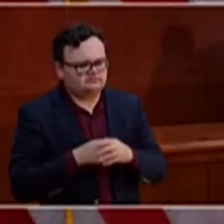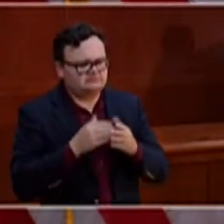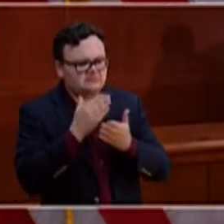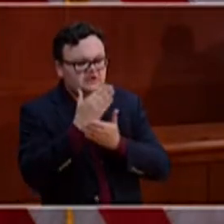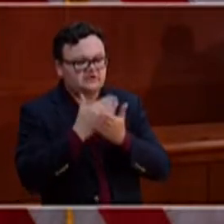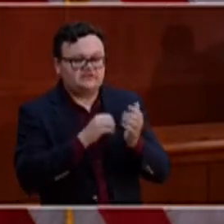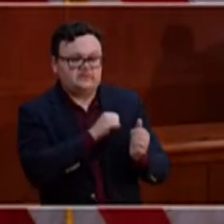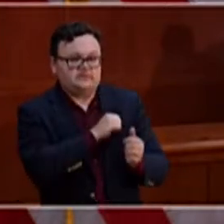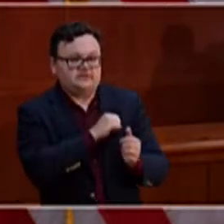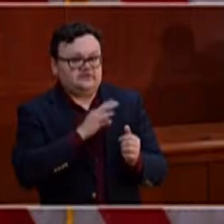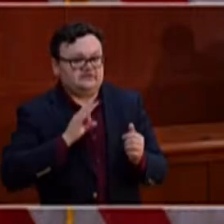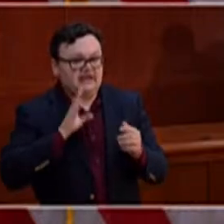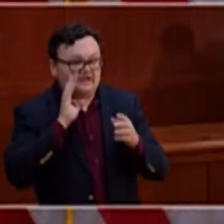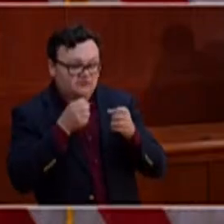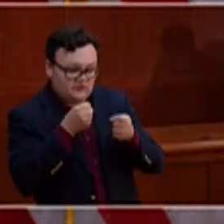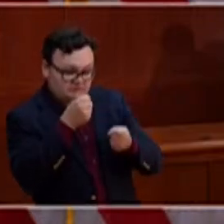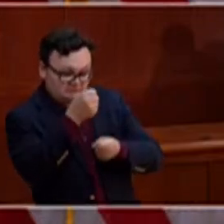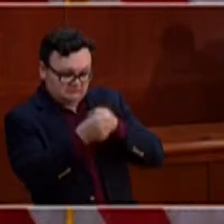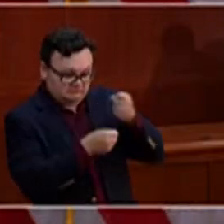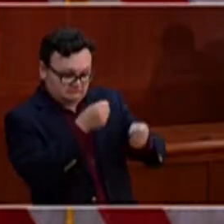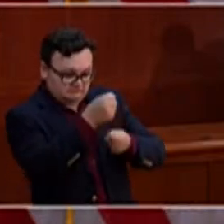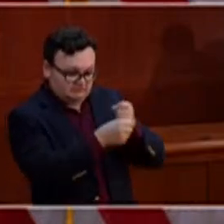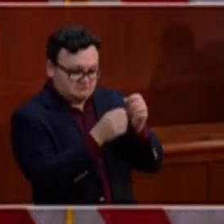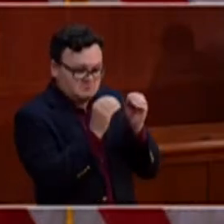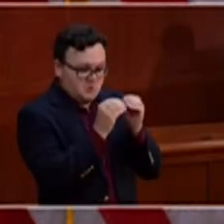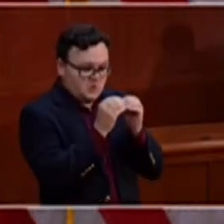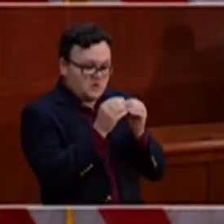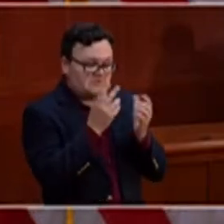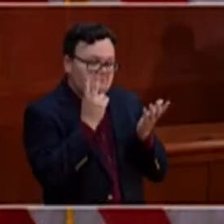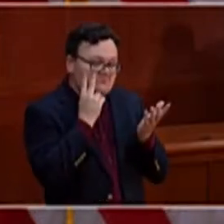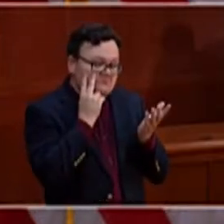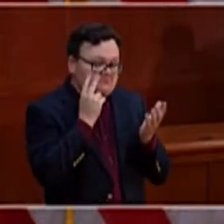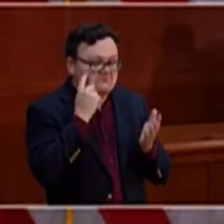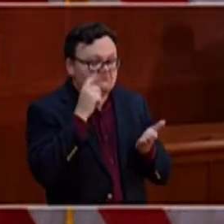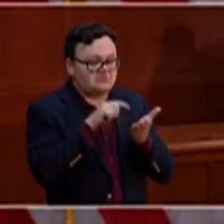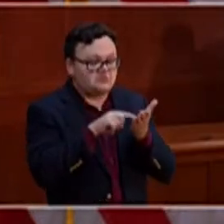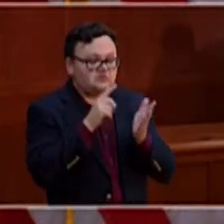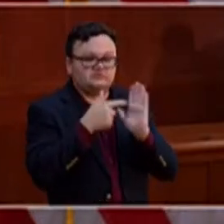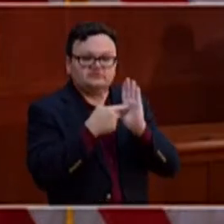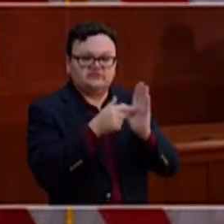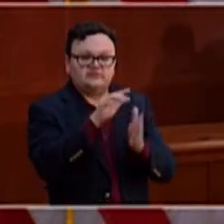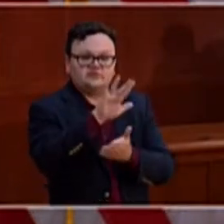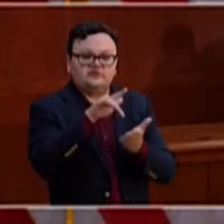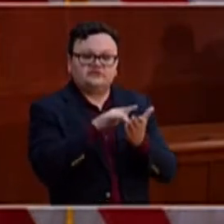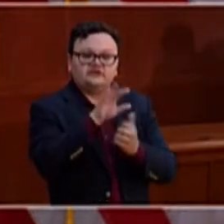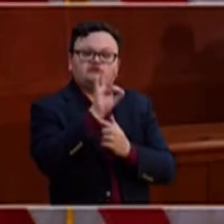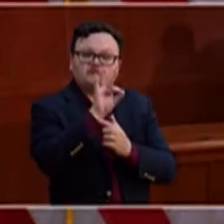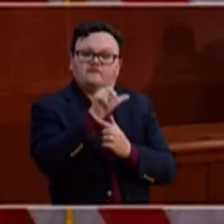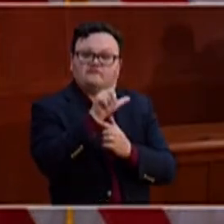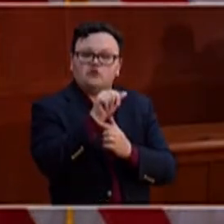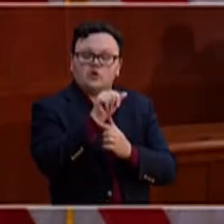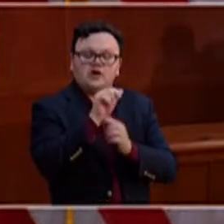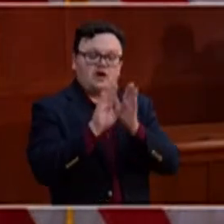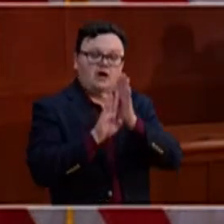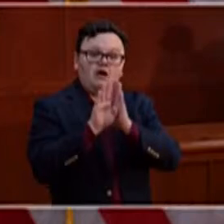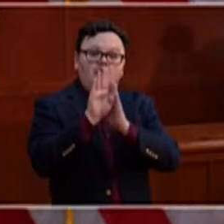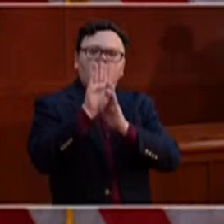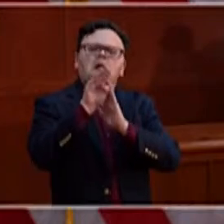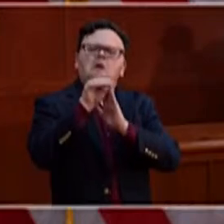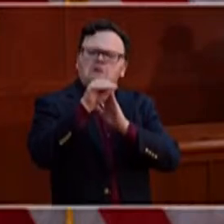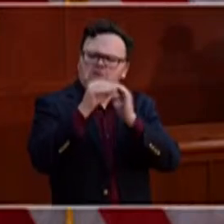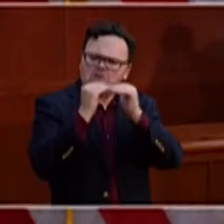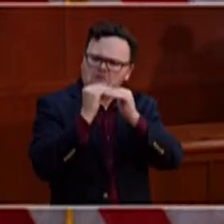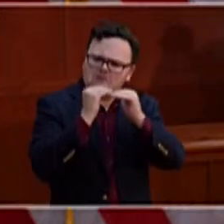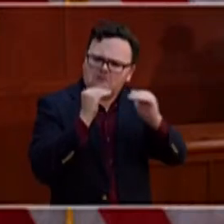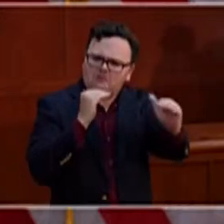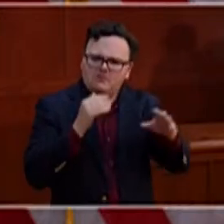because I think you have seen a plateau in places like Central Florida, which is a good thing. And I'd rather be prepared and not need it than